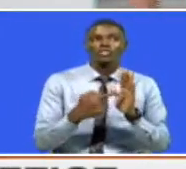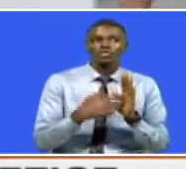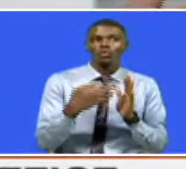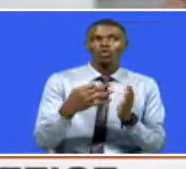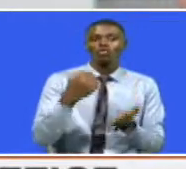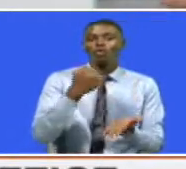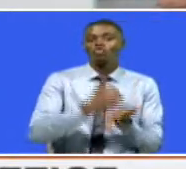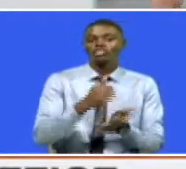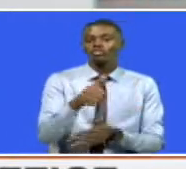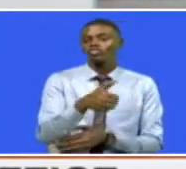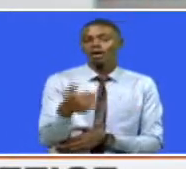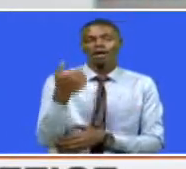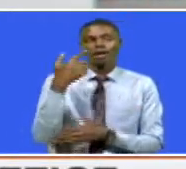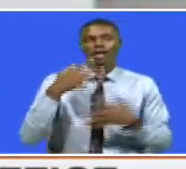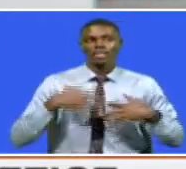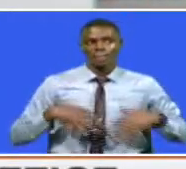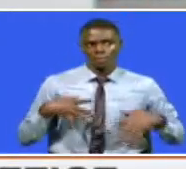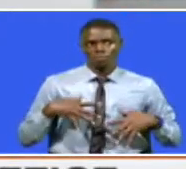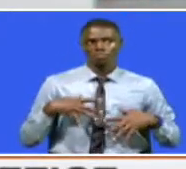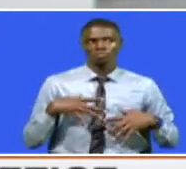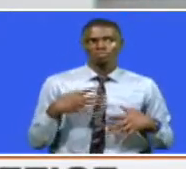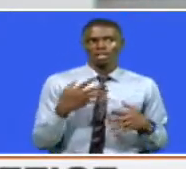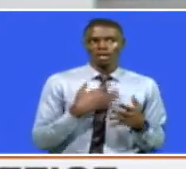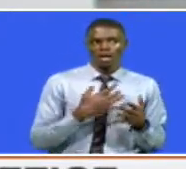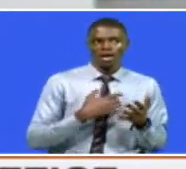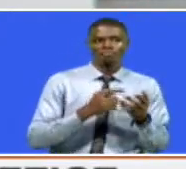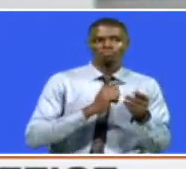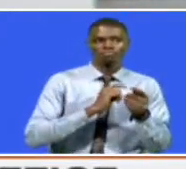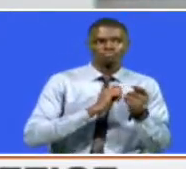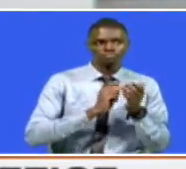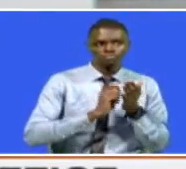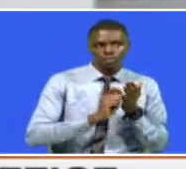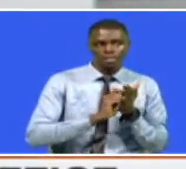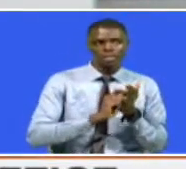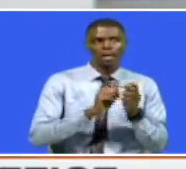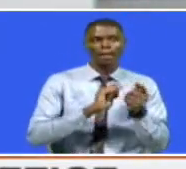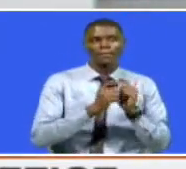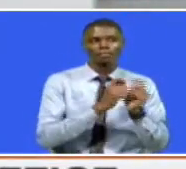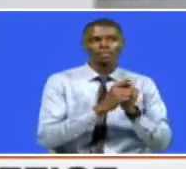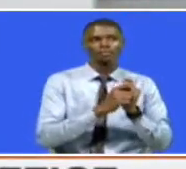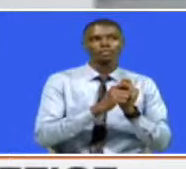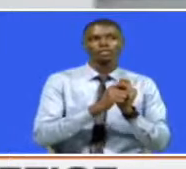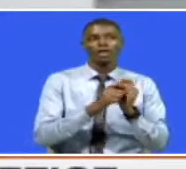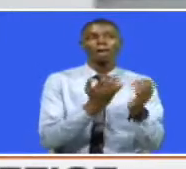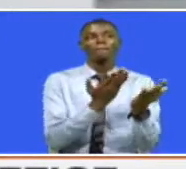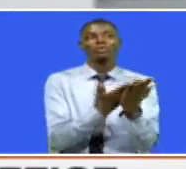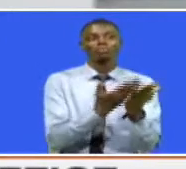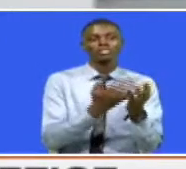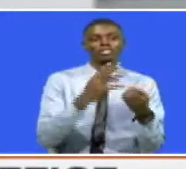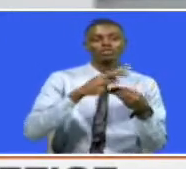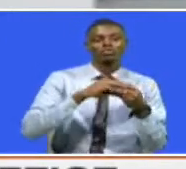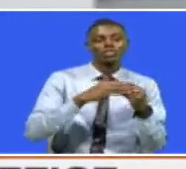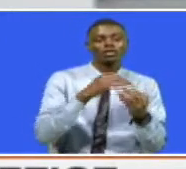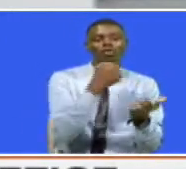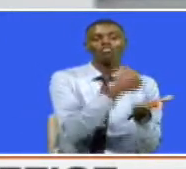offices for other people. He has written a memo to the speakers of parliament proposing to create